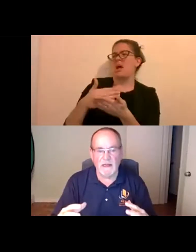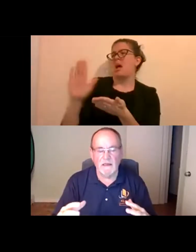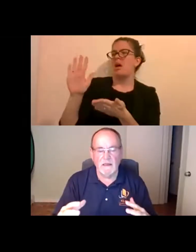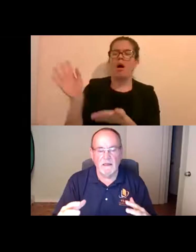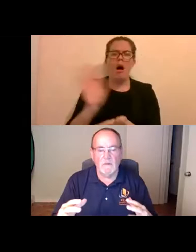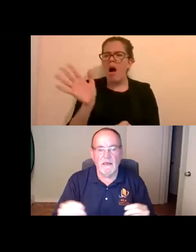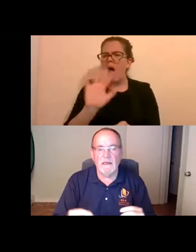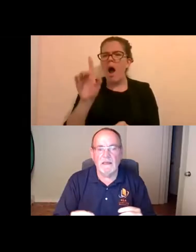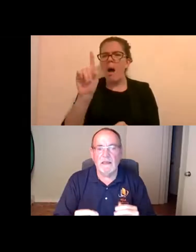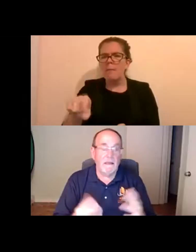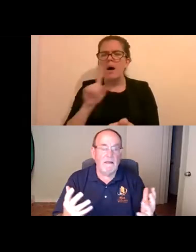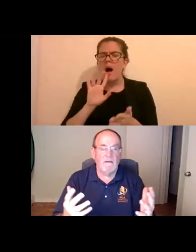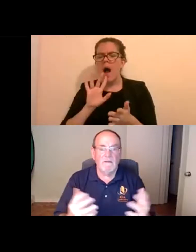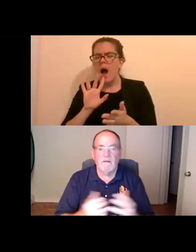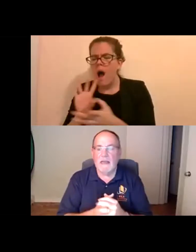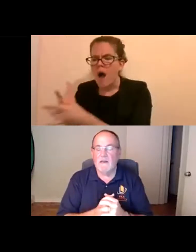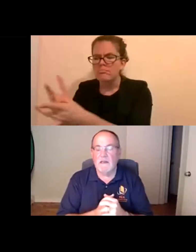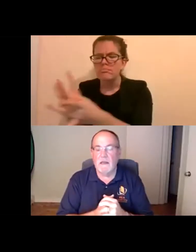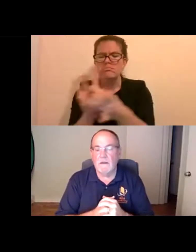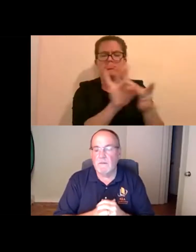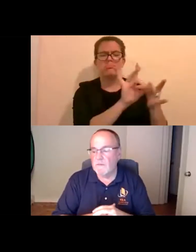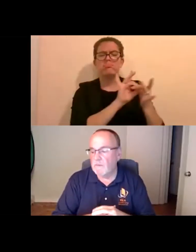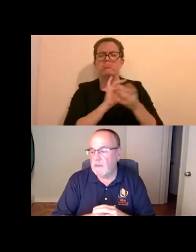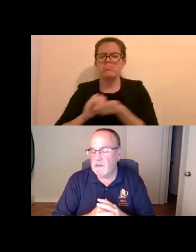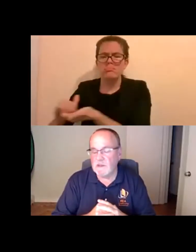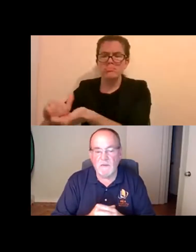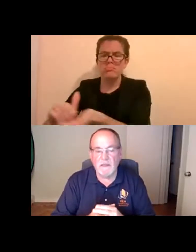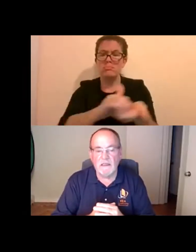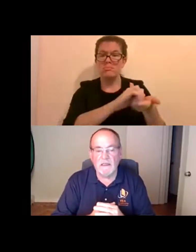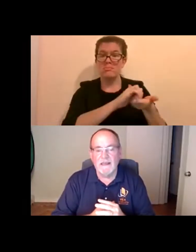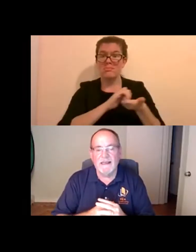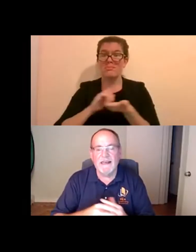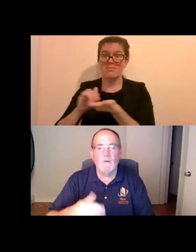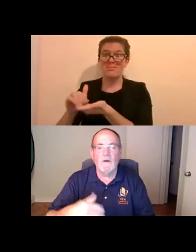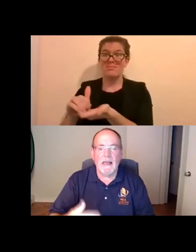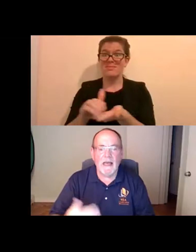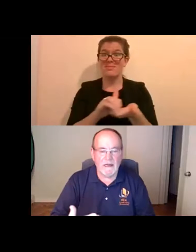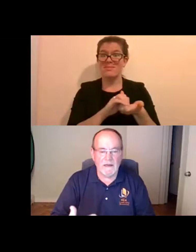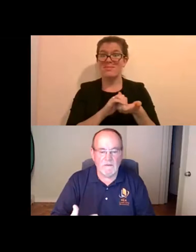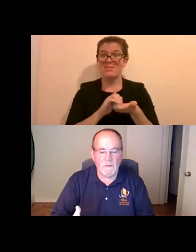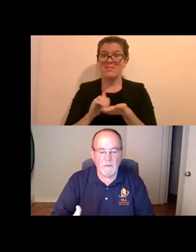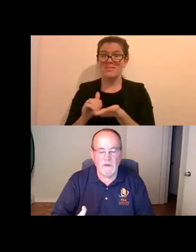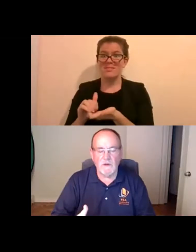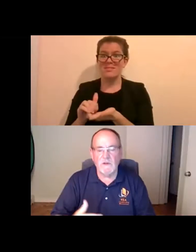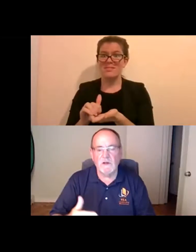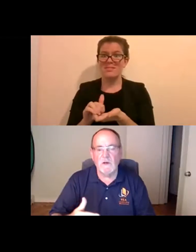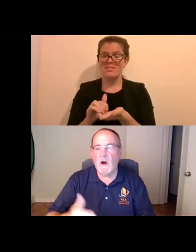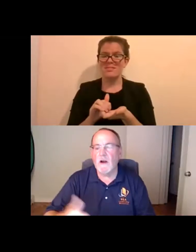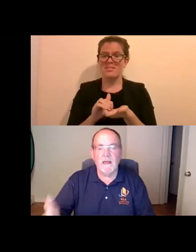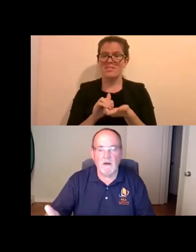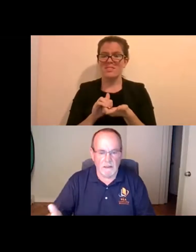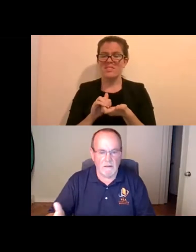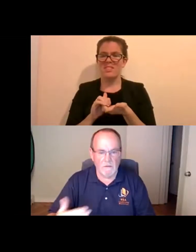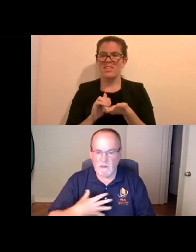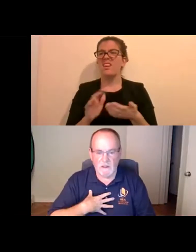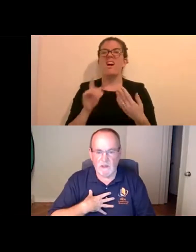unified. They in fact made the statement that they didn't really like for people to use the term hard of